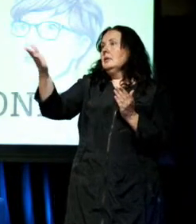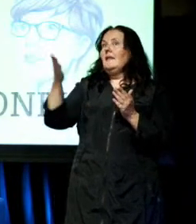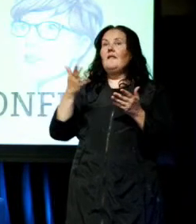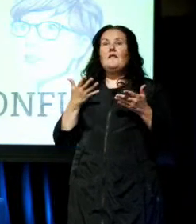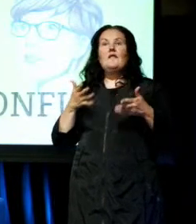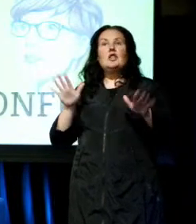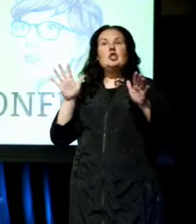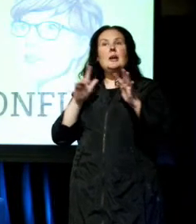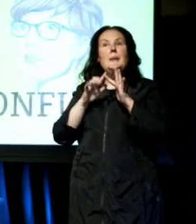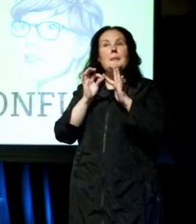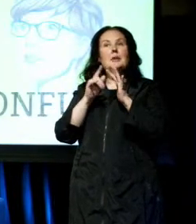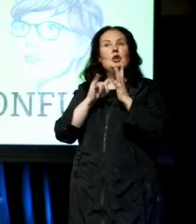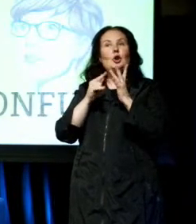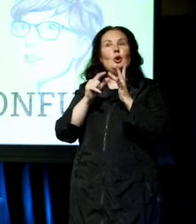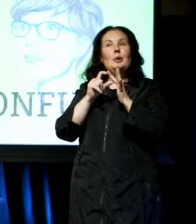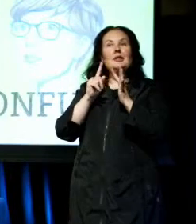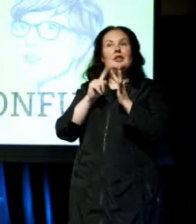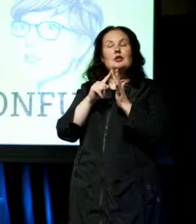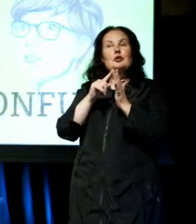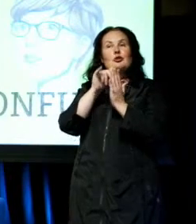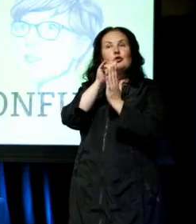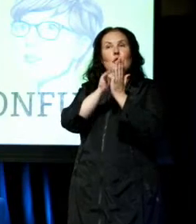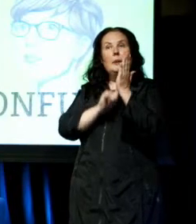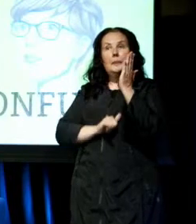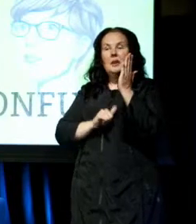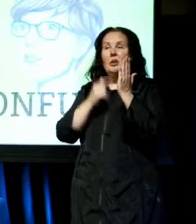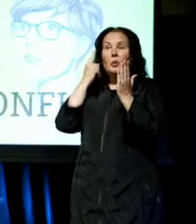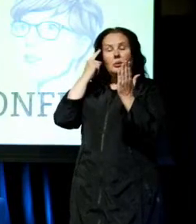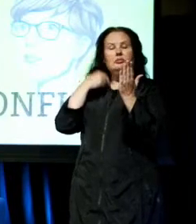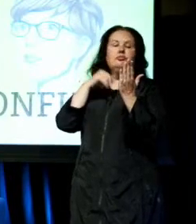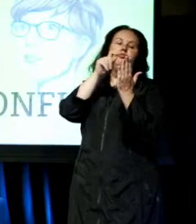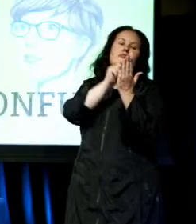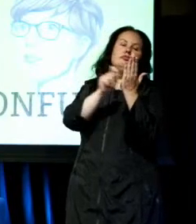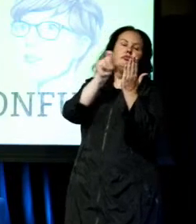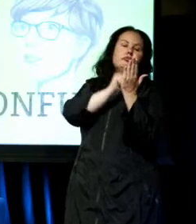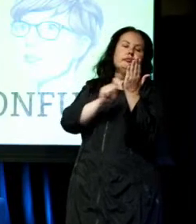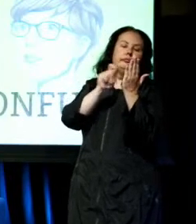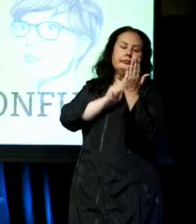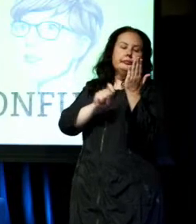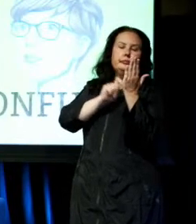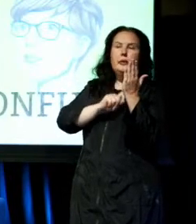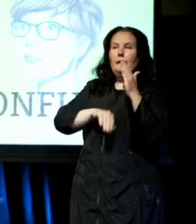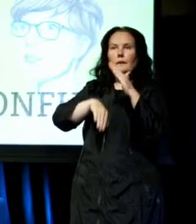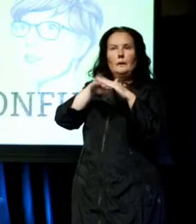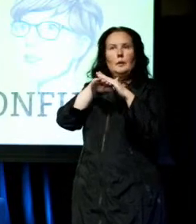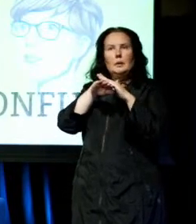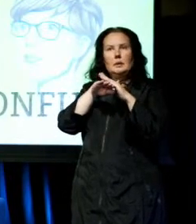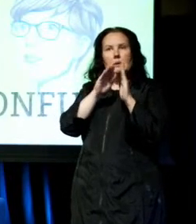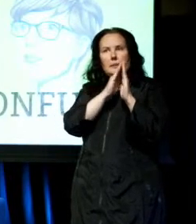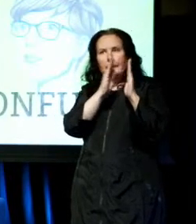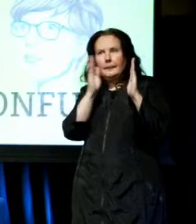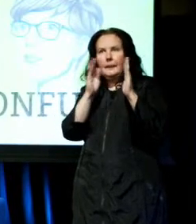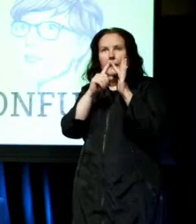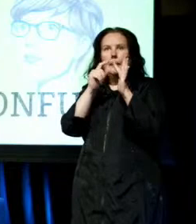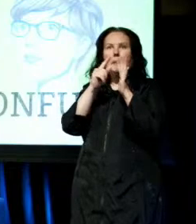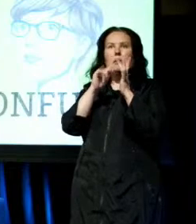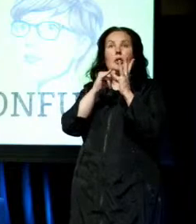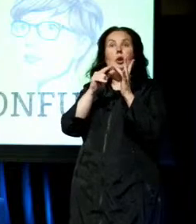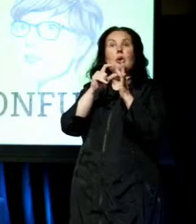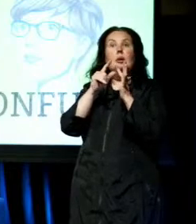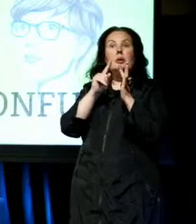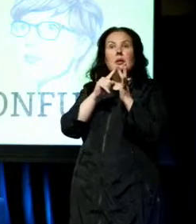I will write out the episode and in doing that, I will find a few jokes and ideas in the script that I can then send to